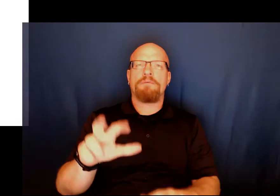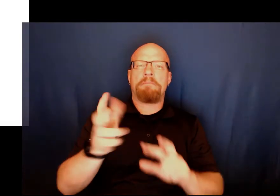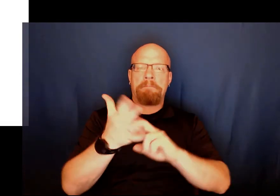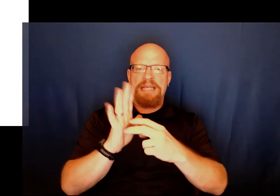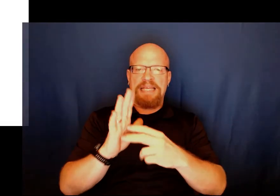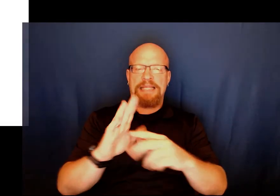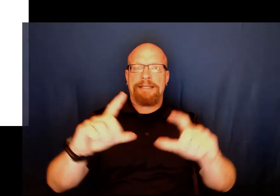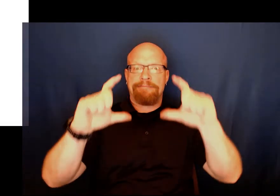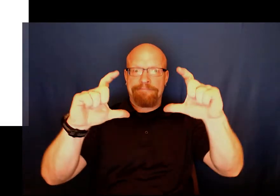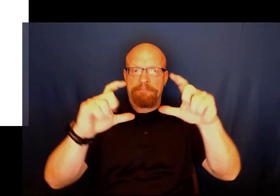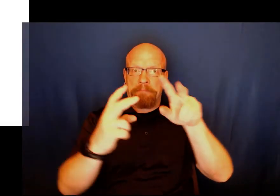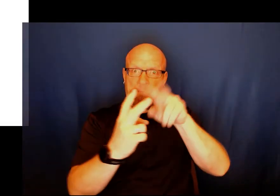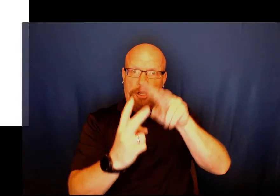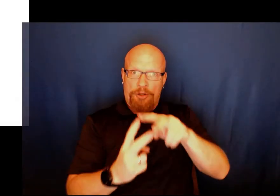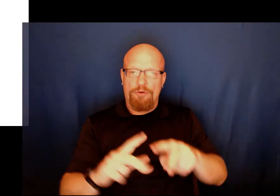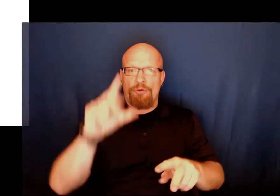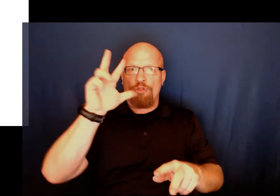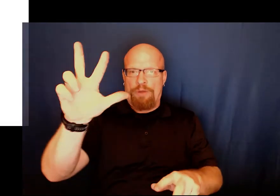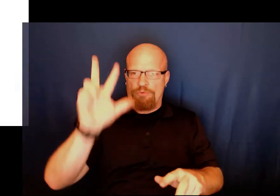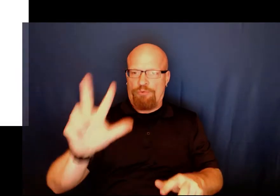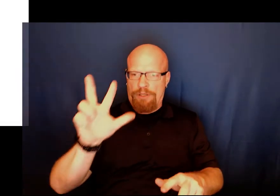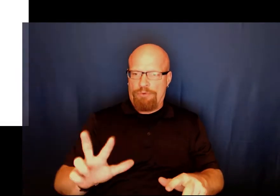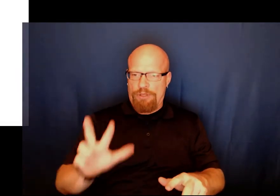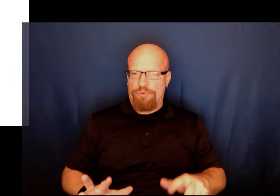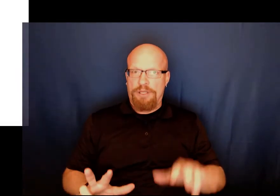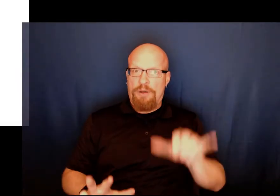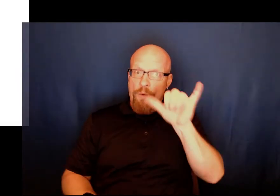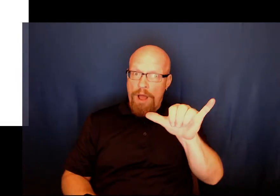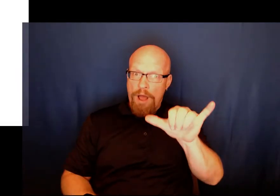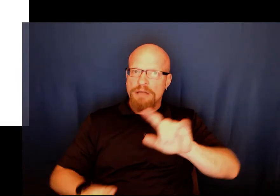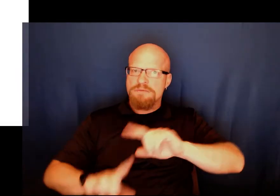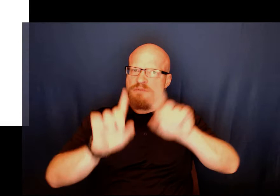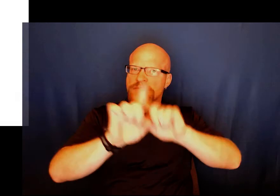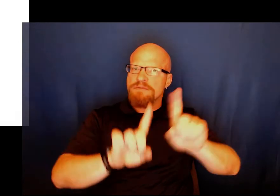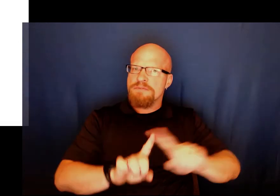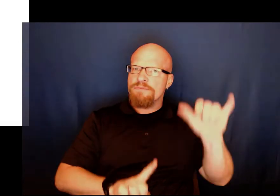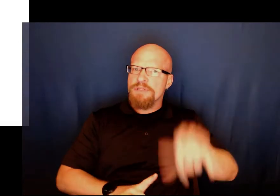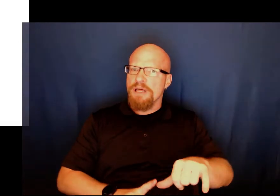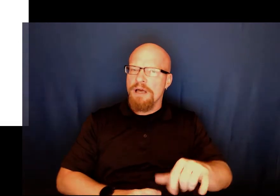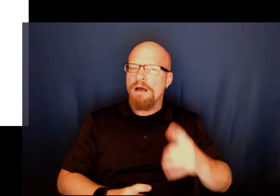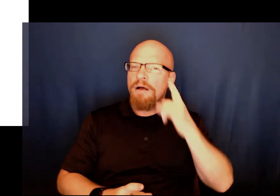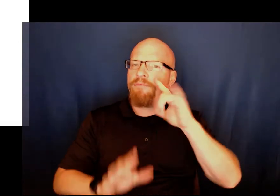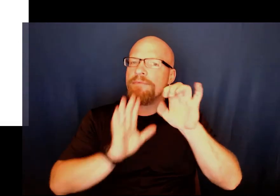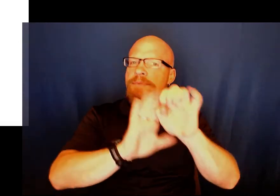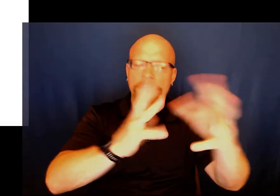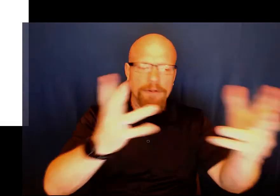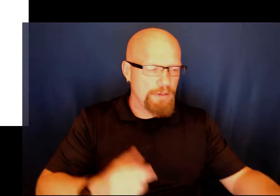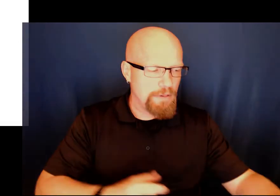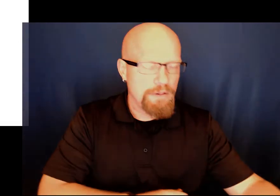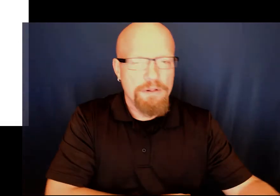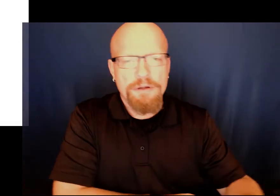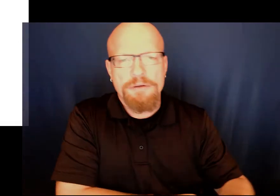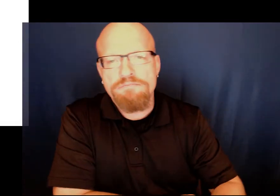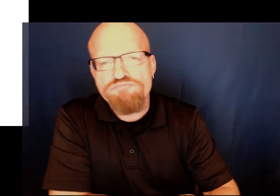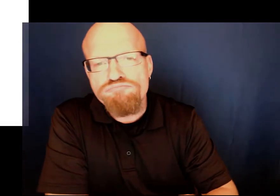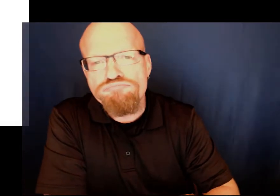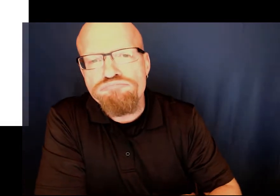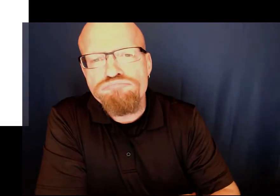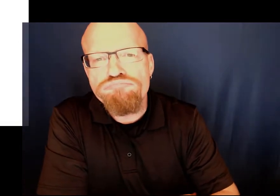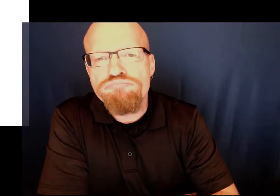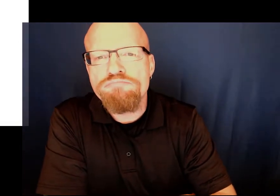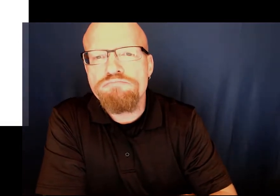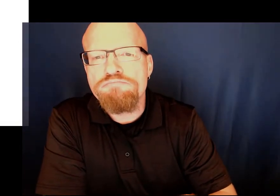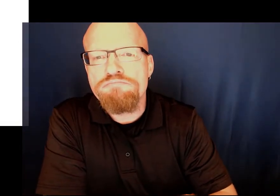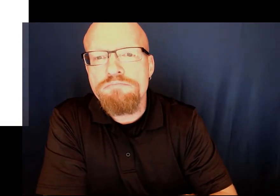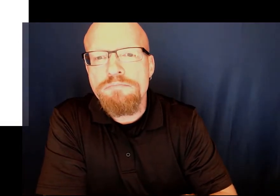3, it means the pairs always have 3 in the x position, but the y value is always